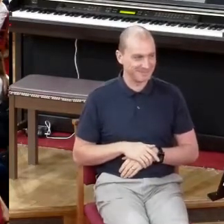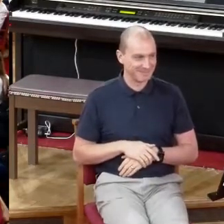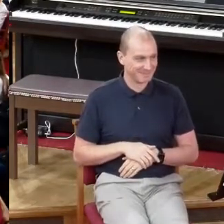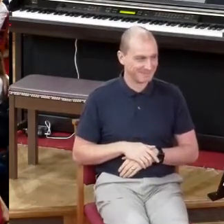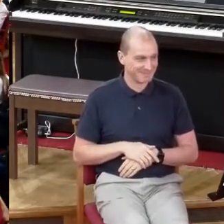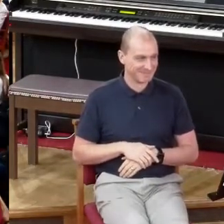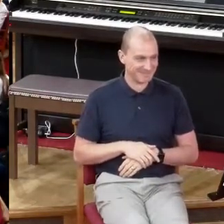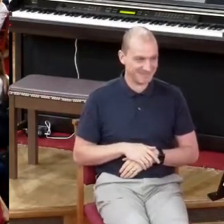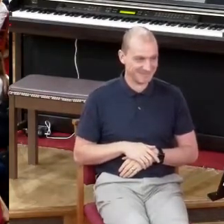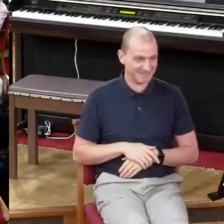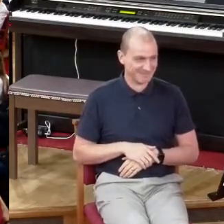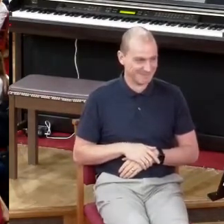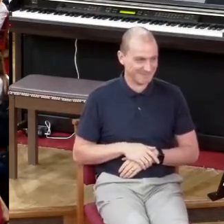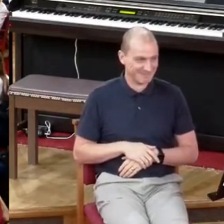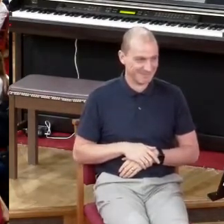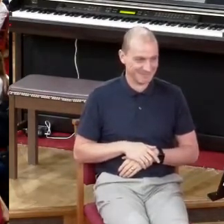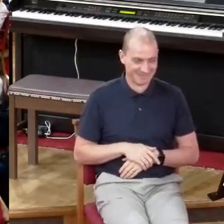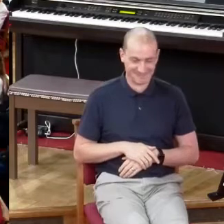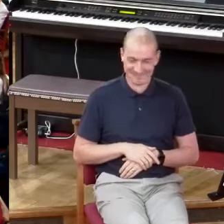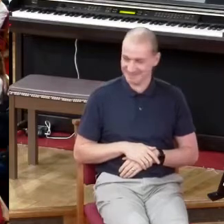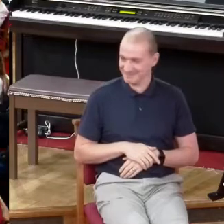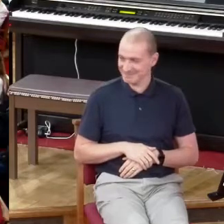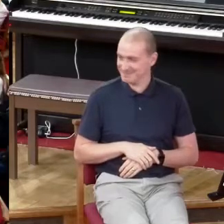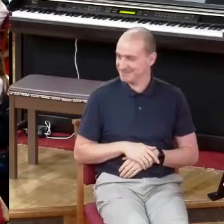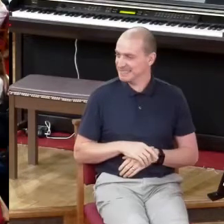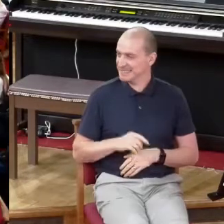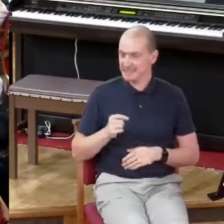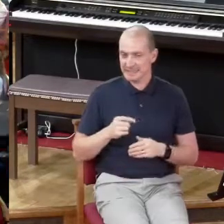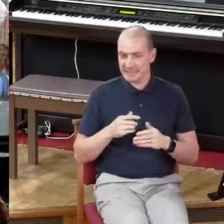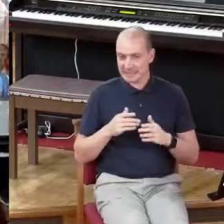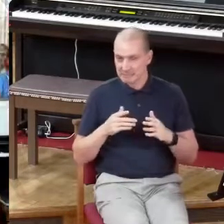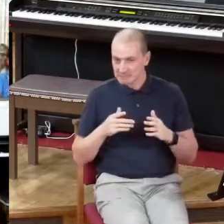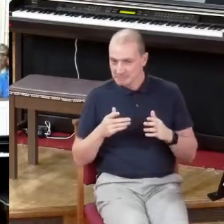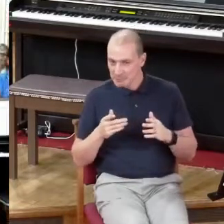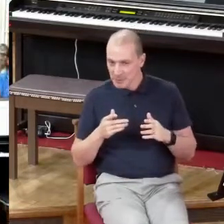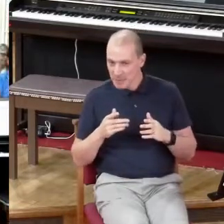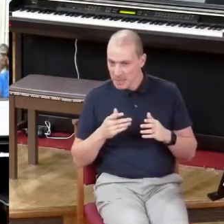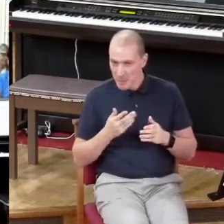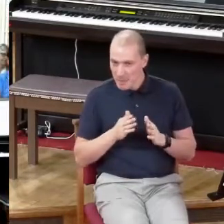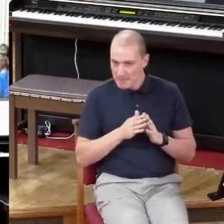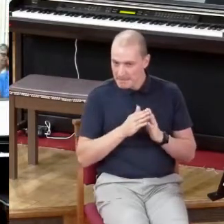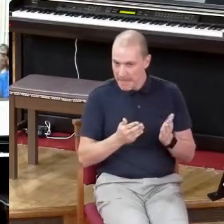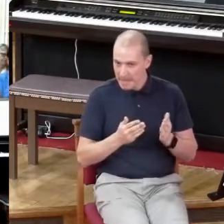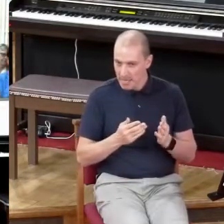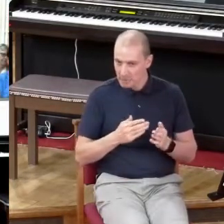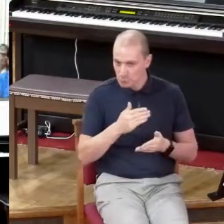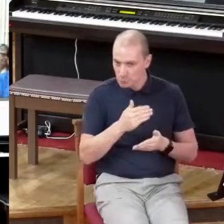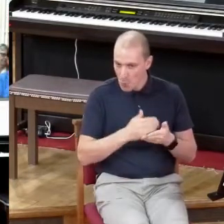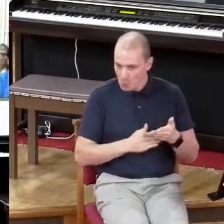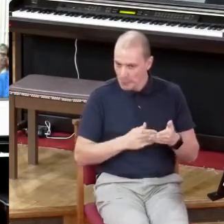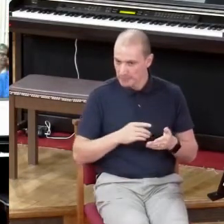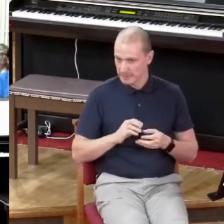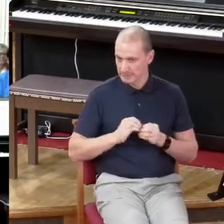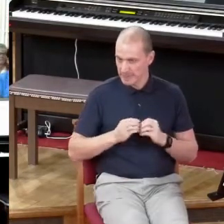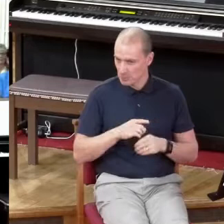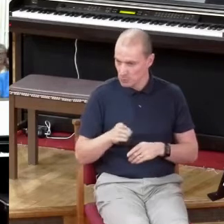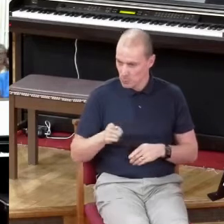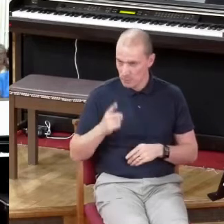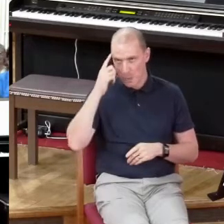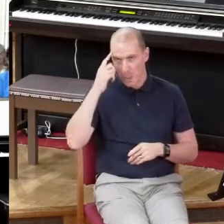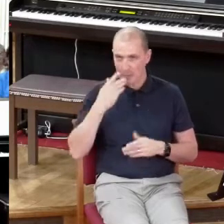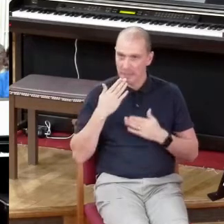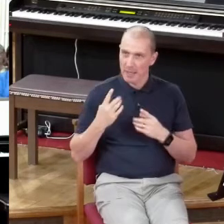and was there any Bible story involved here that anything to trigger this off, this thanking God for anything?